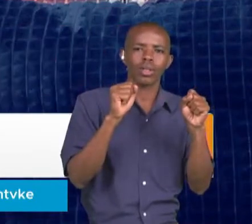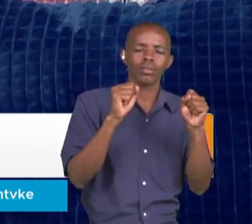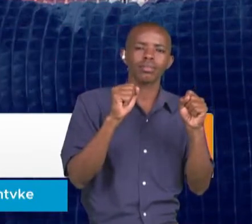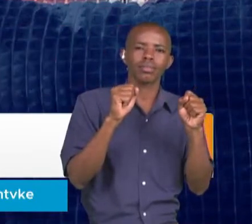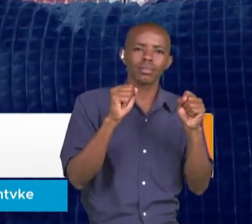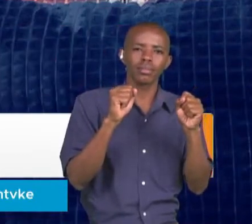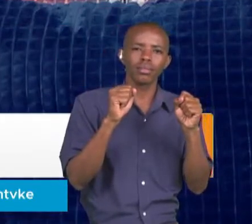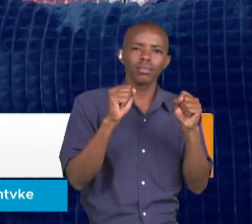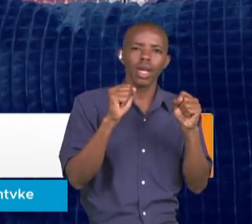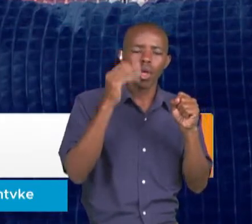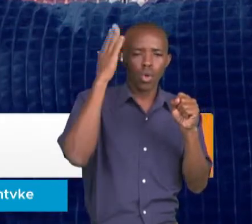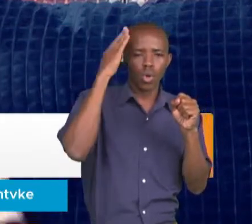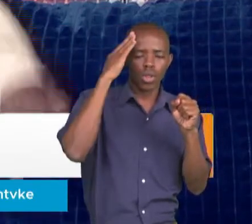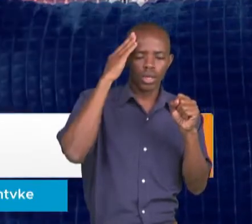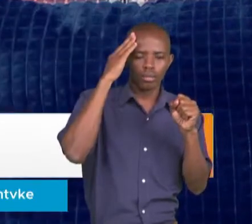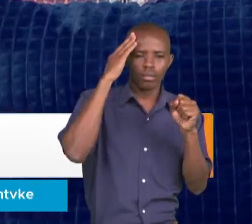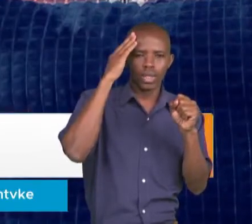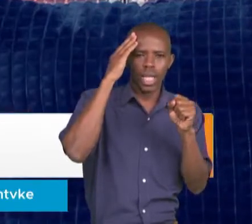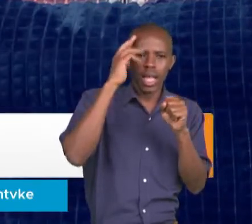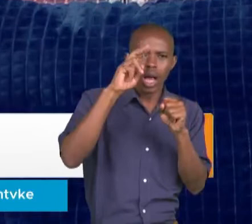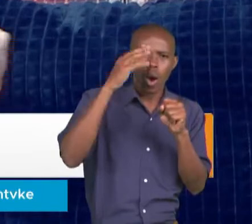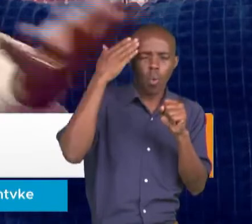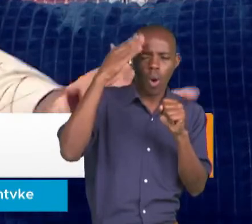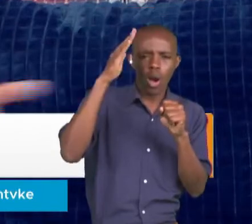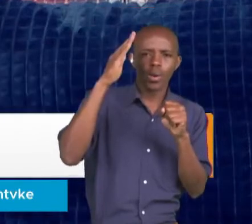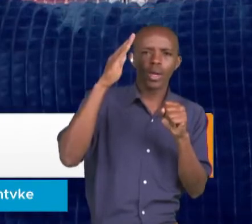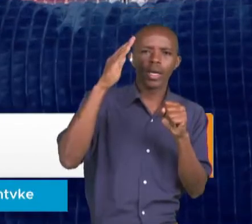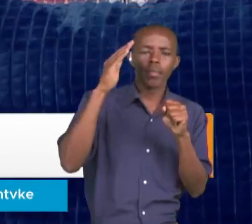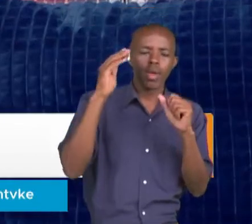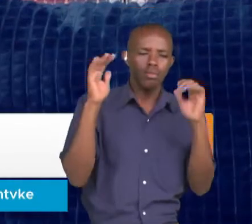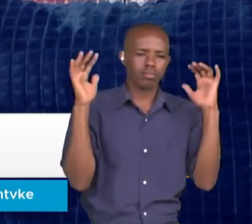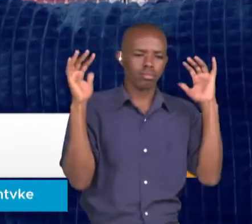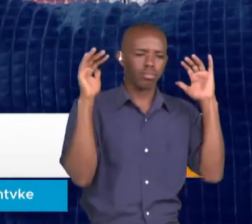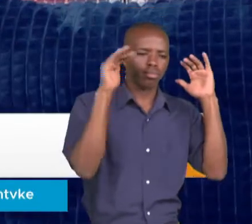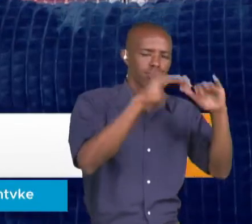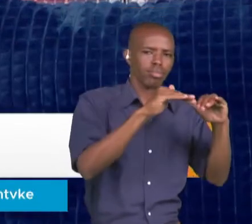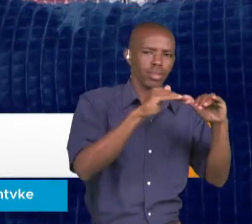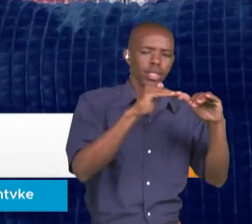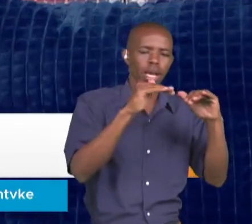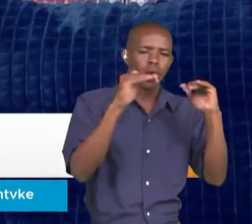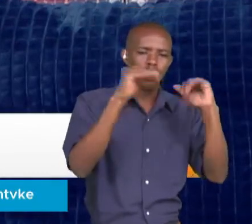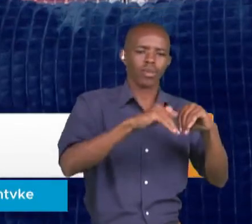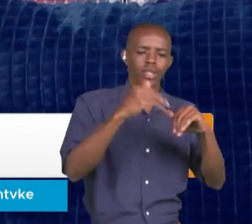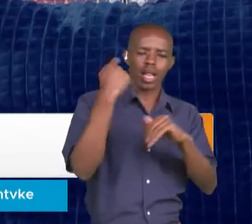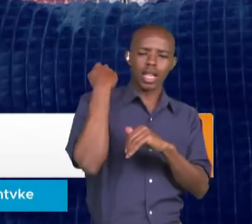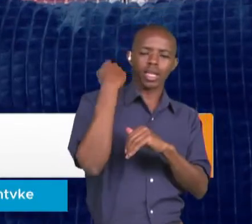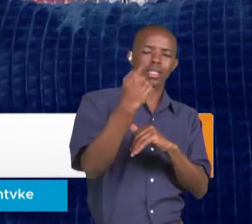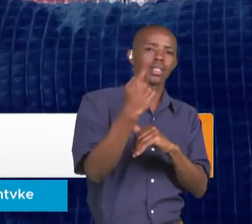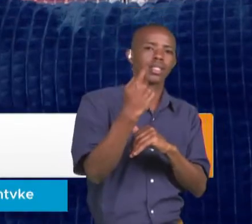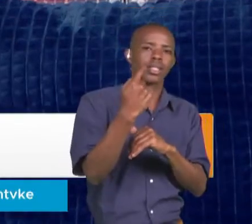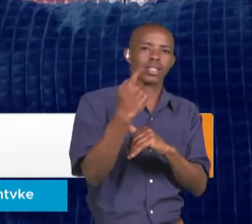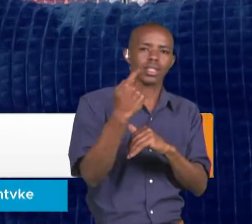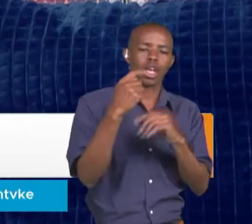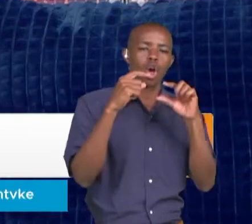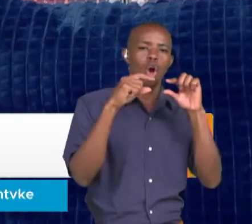radicalization matrices are way up there. Mm-hmm. I attended a conference the other day, you know,